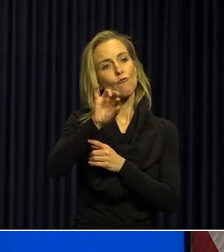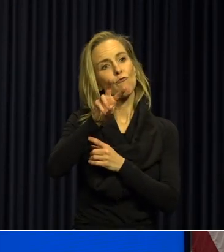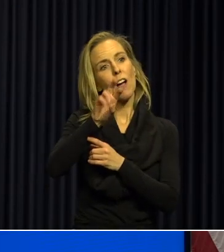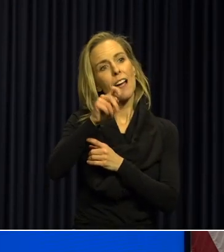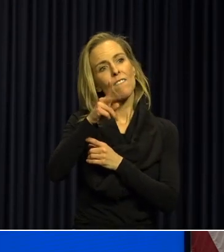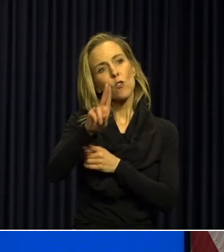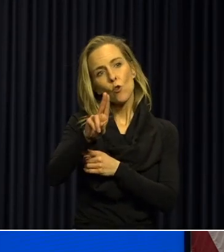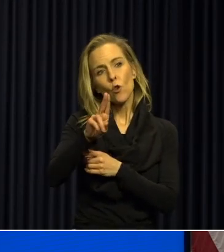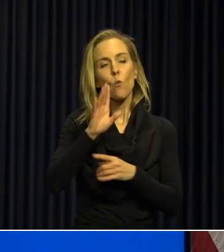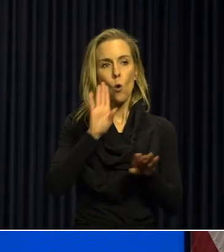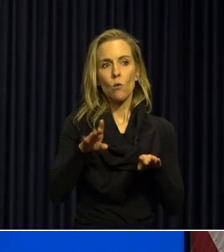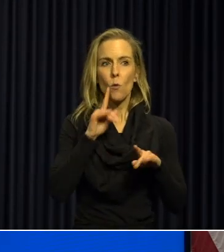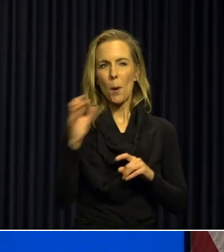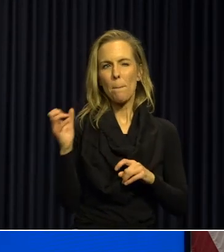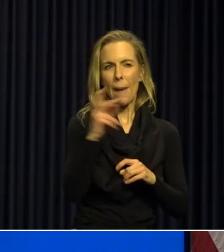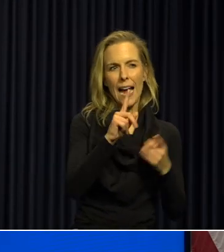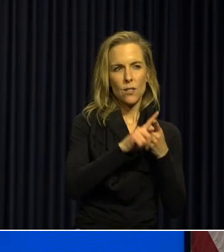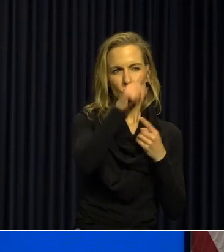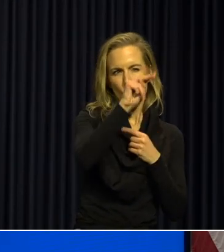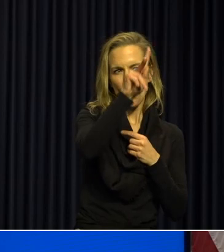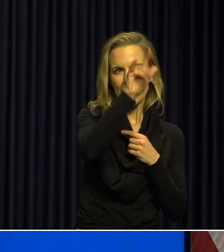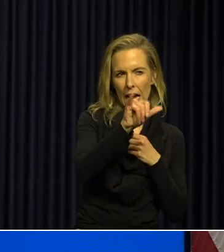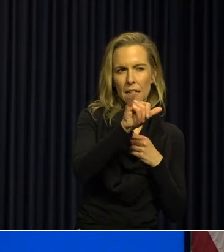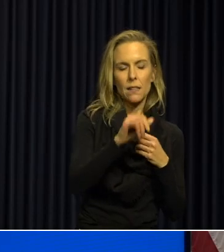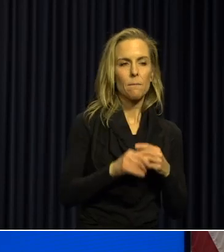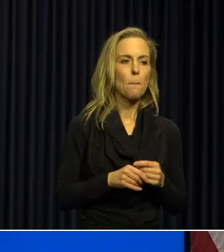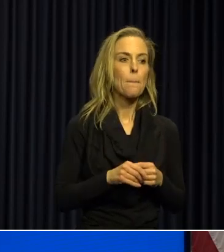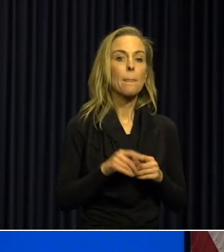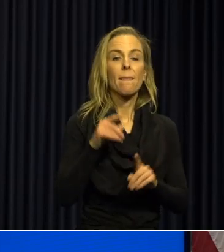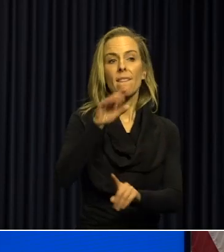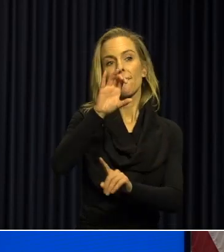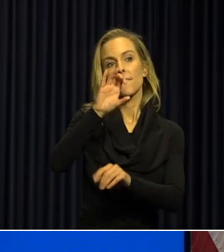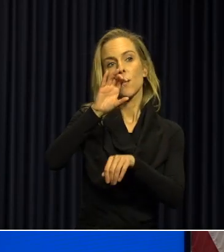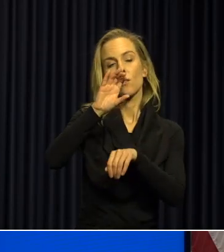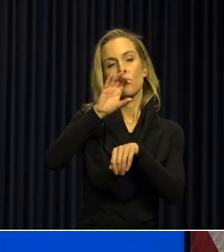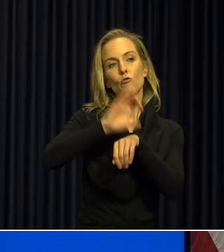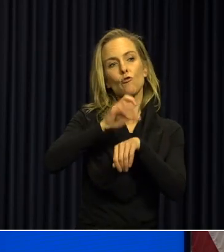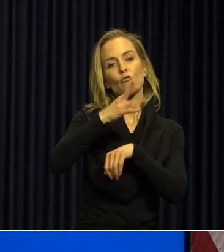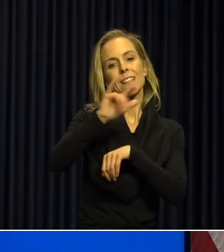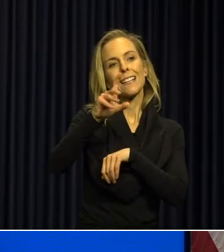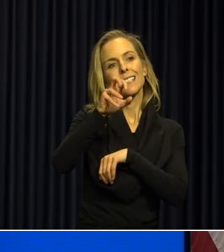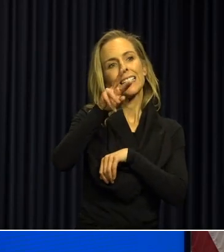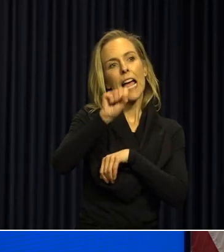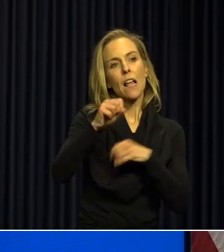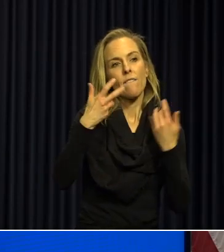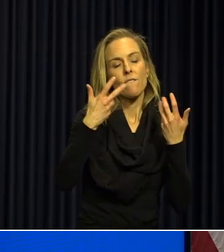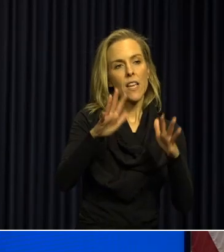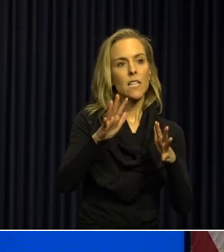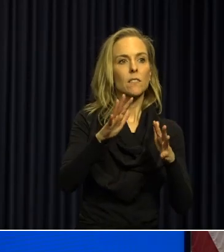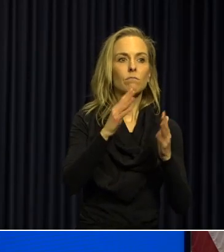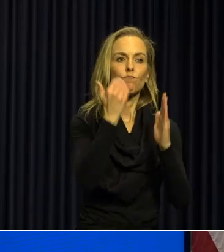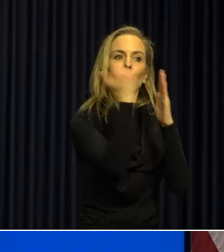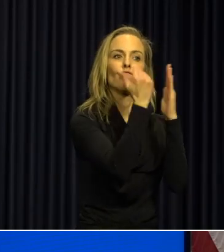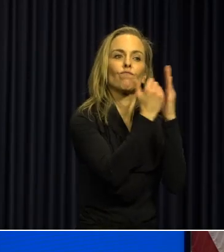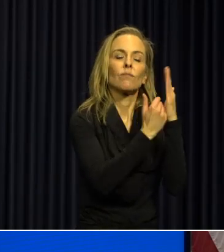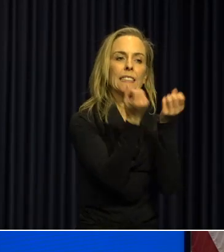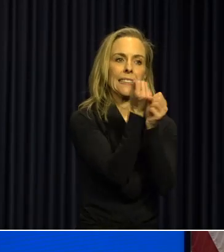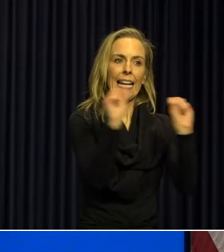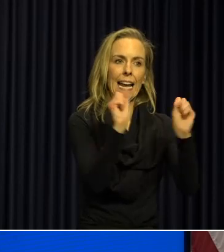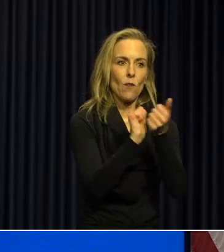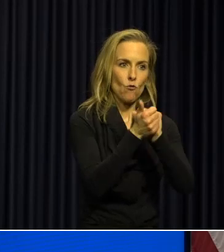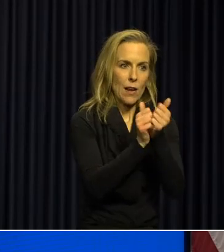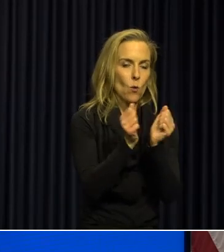get back there. Shelby? Churchill Downs and other Kentucky racetracks have submitted protocols for safely racing